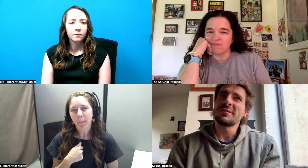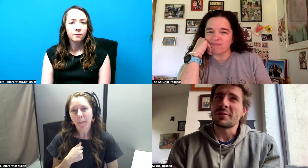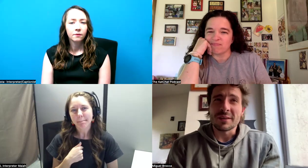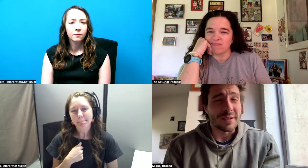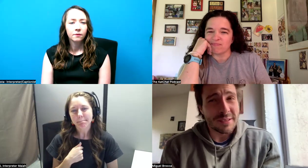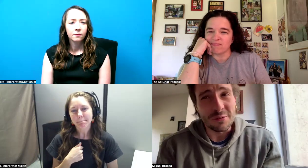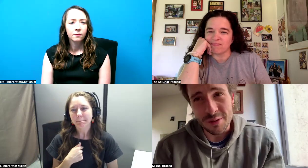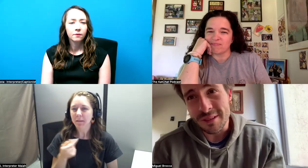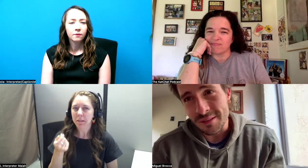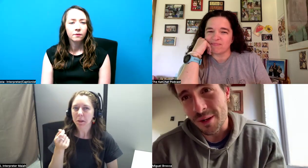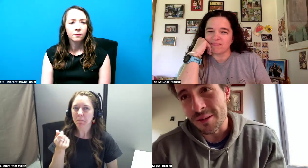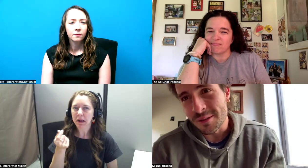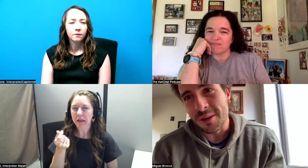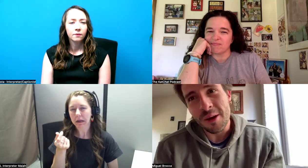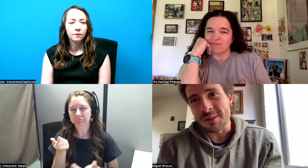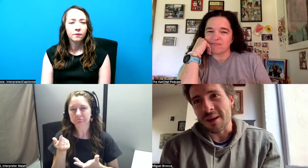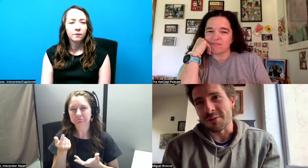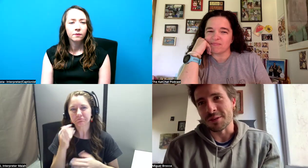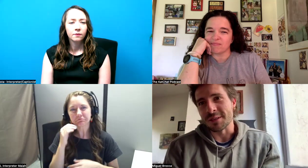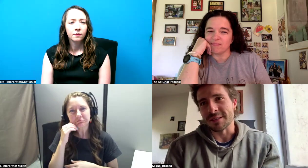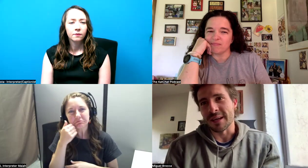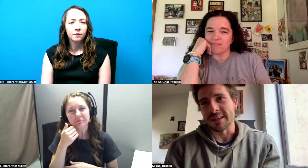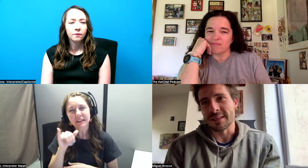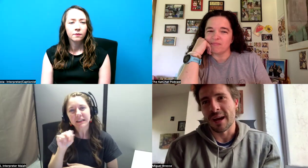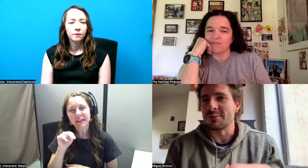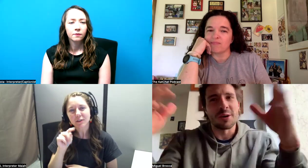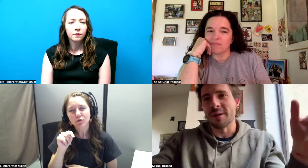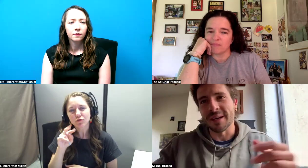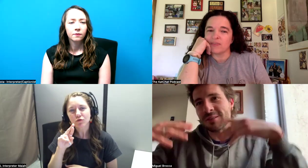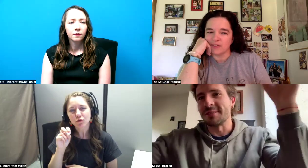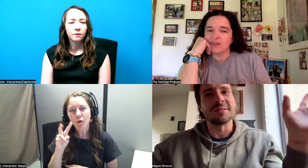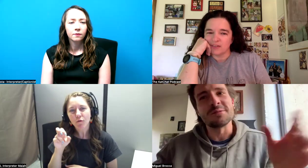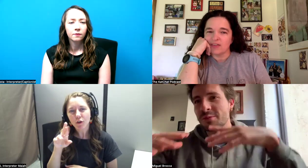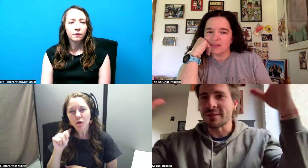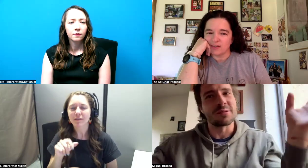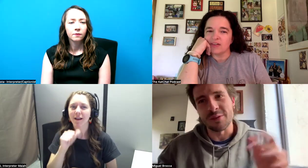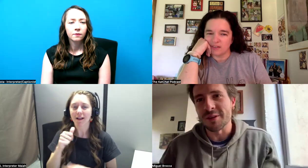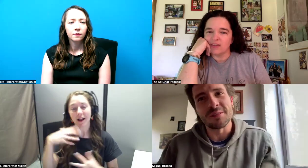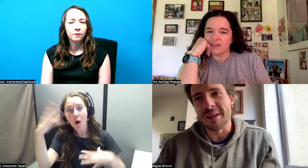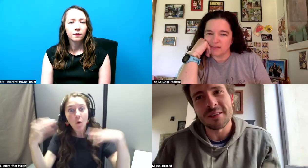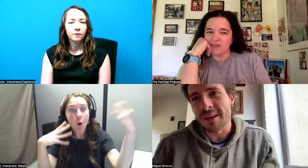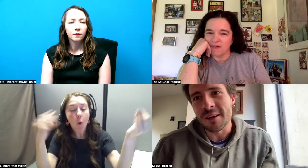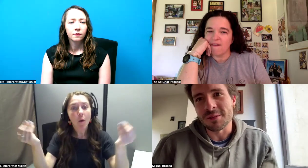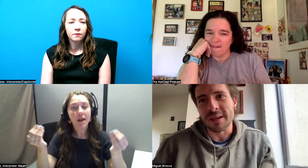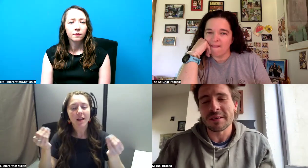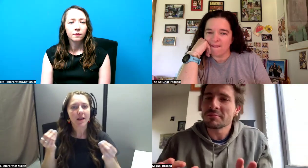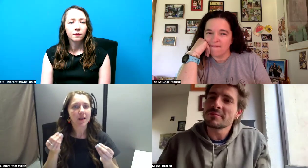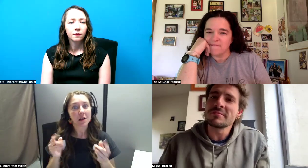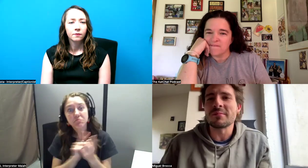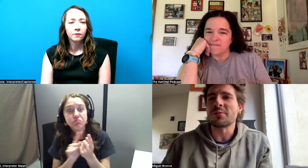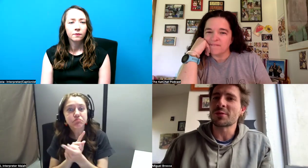I was a bit of an introvert as well. I was not very like outgoing or super extroverted or anything. I was